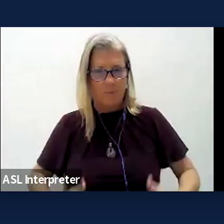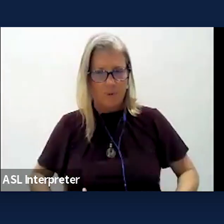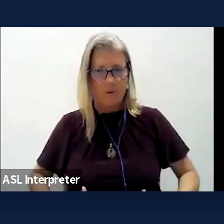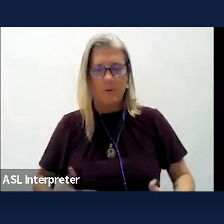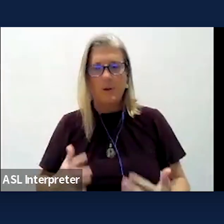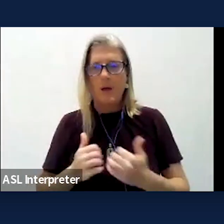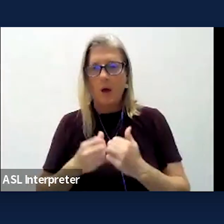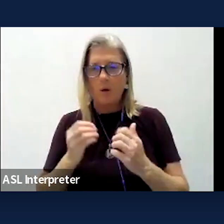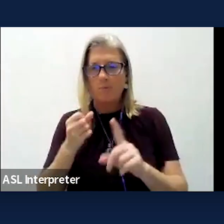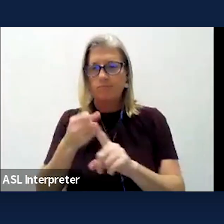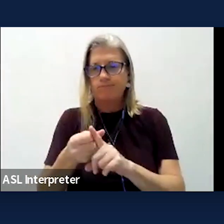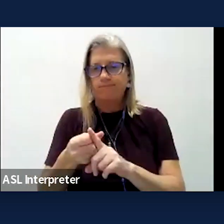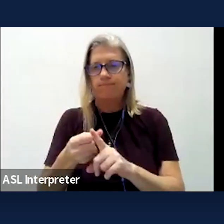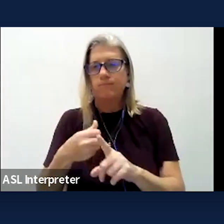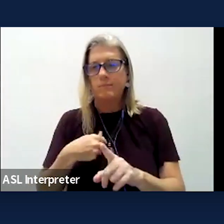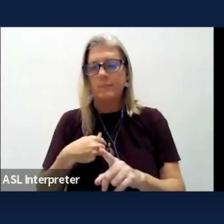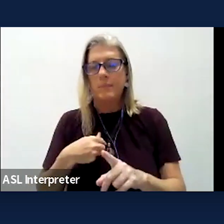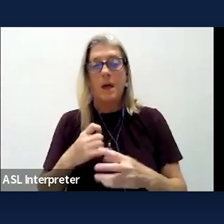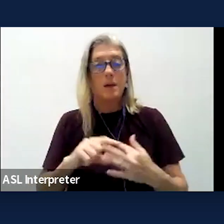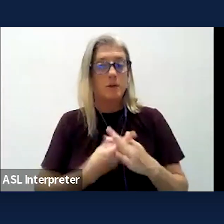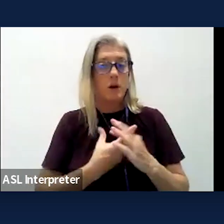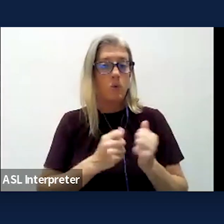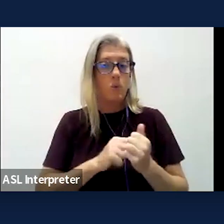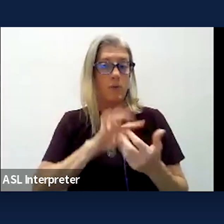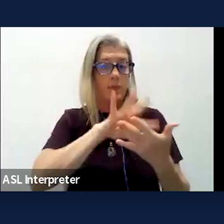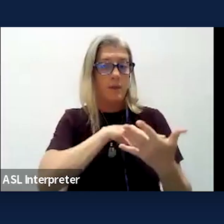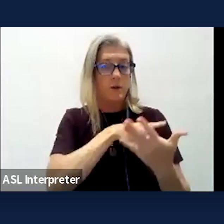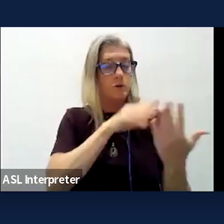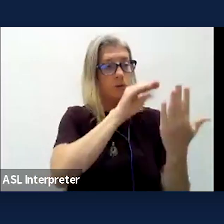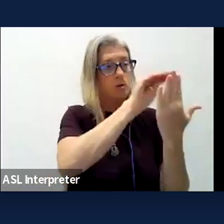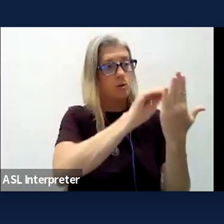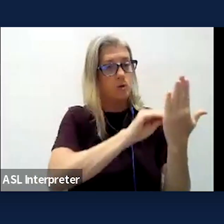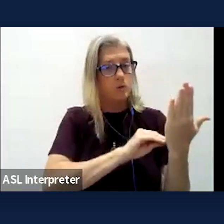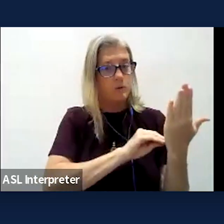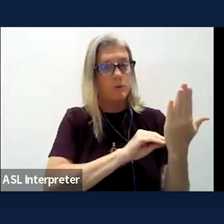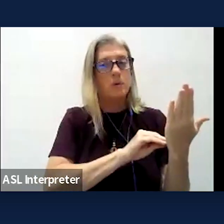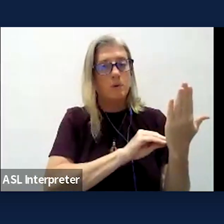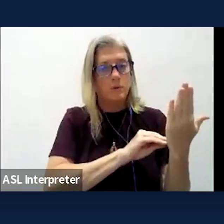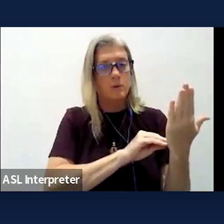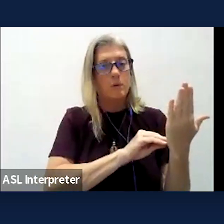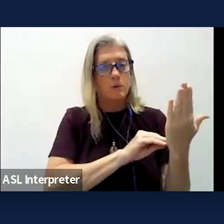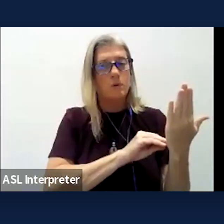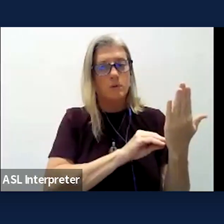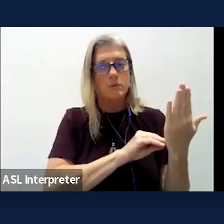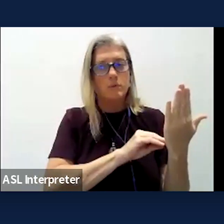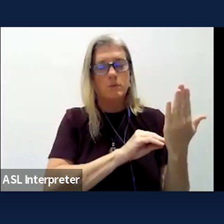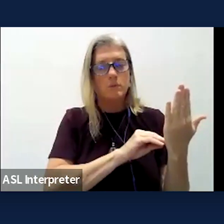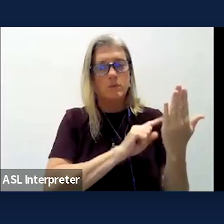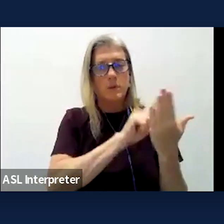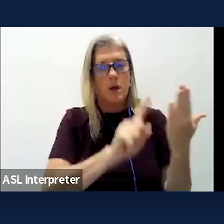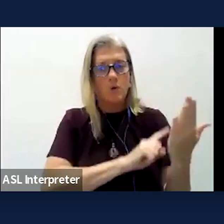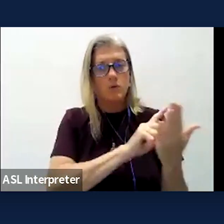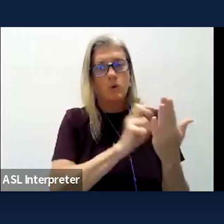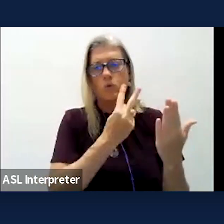So I started out with just a chart, from 24, the hours from